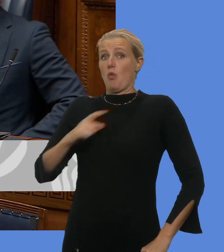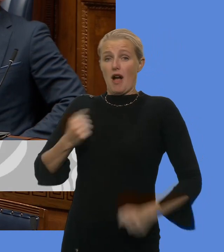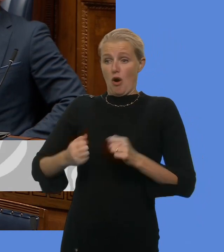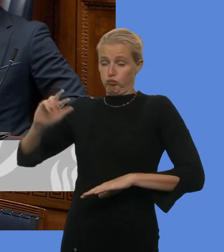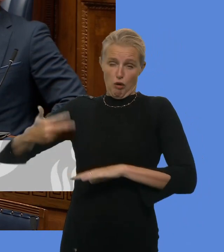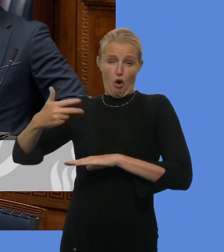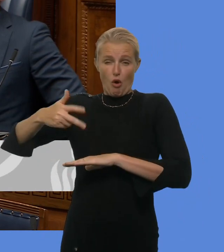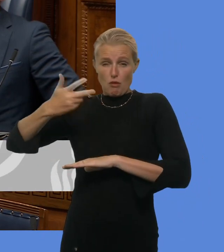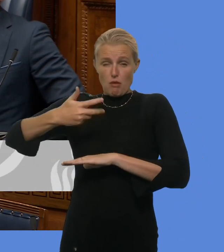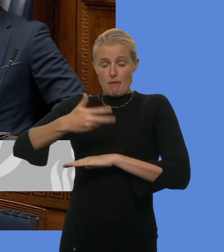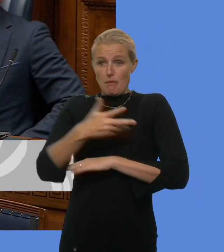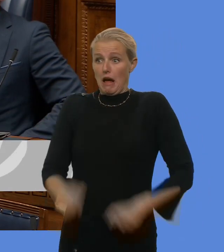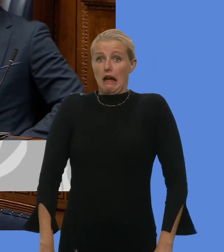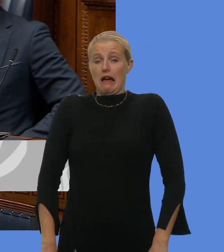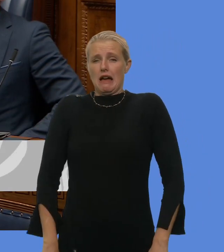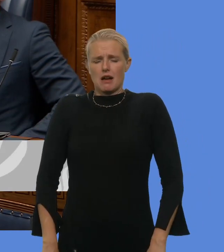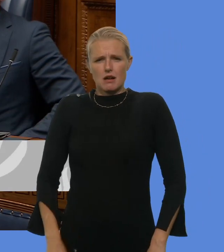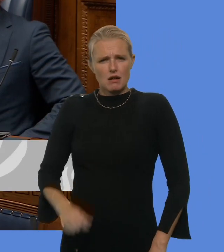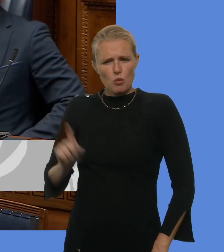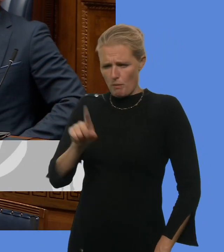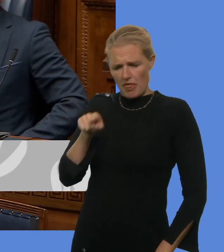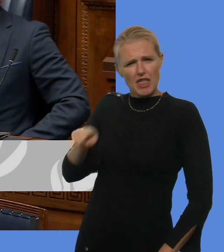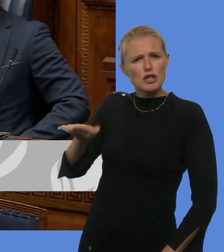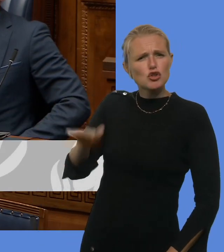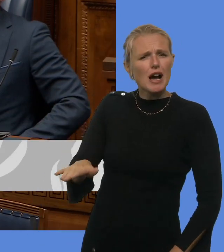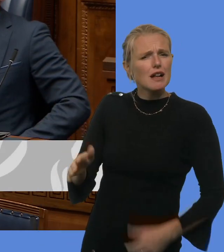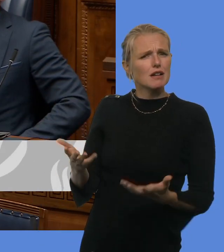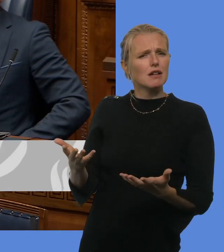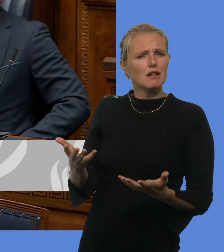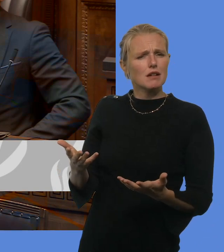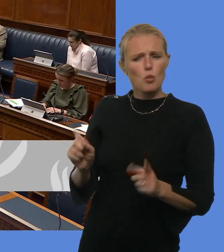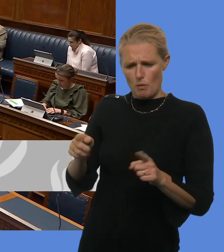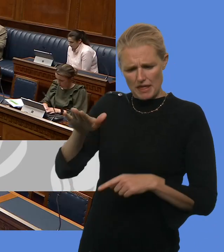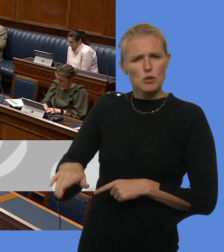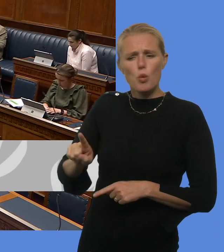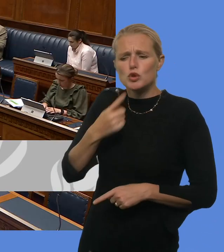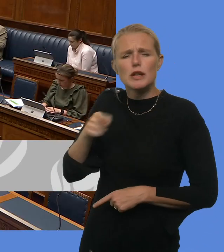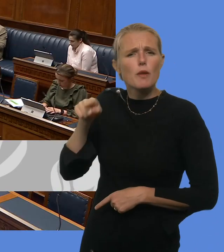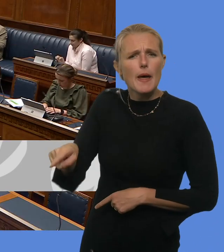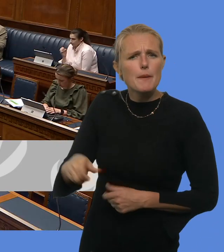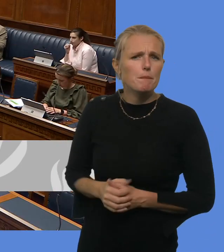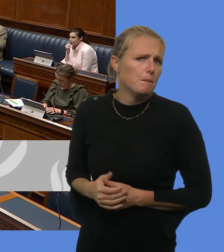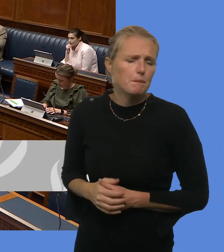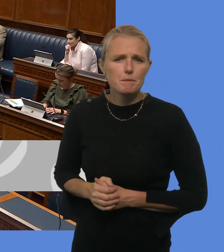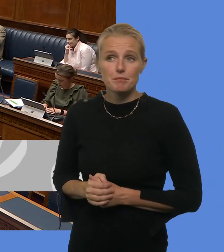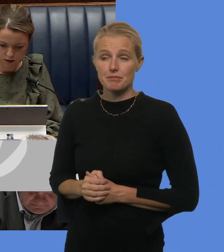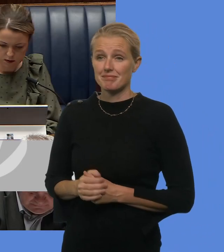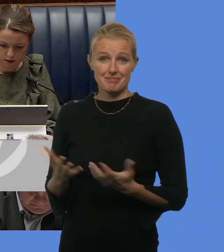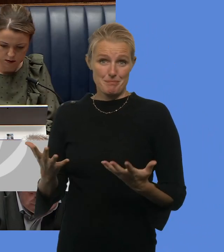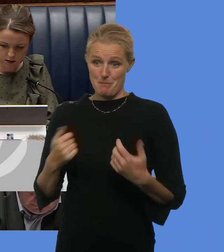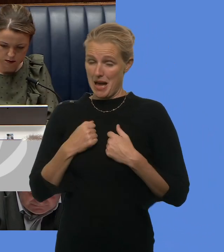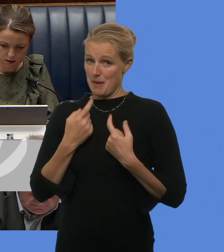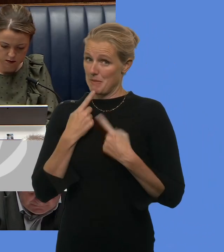to mount the footpath in order to be able to maintain the traffic flow in the street? Minister. My message would be